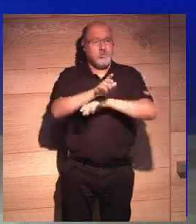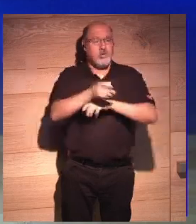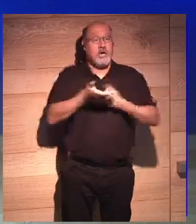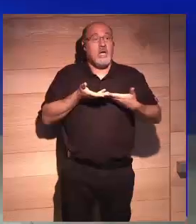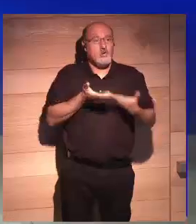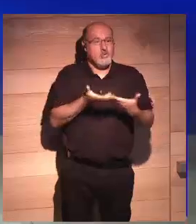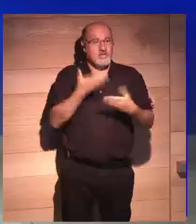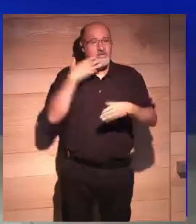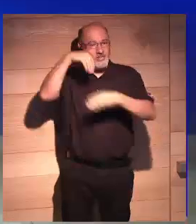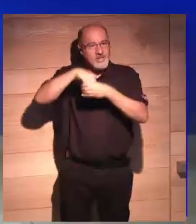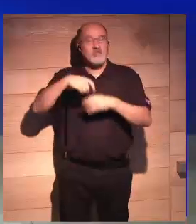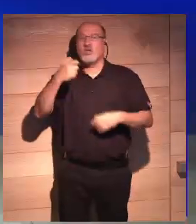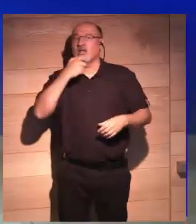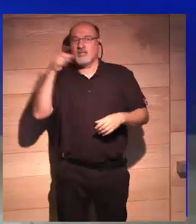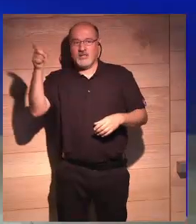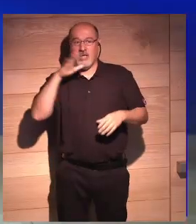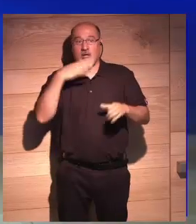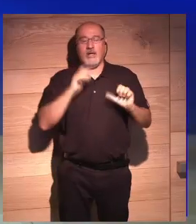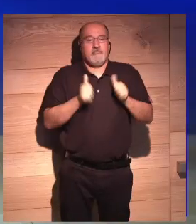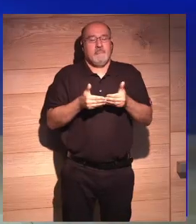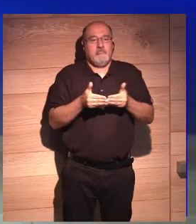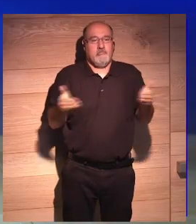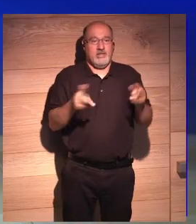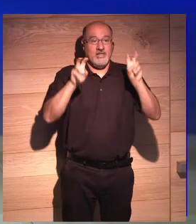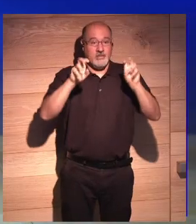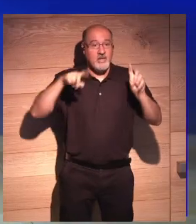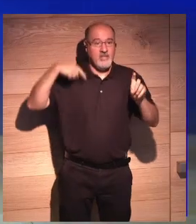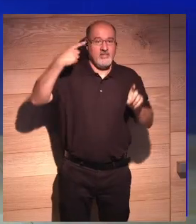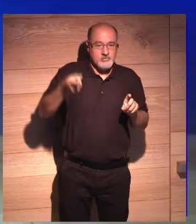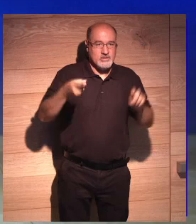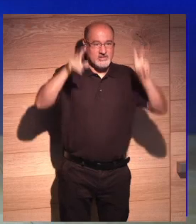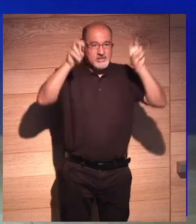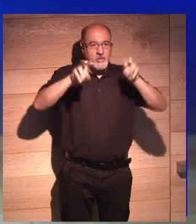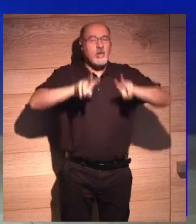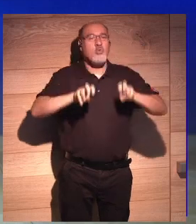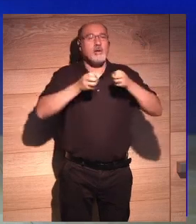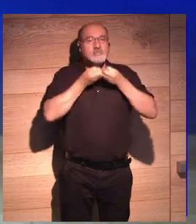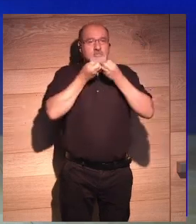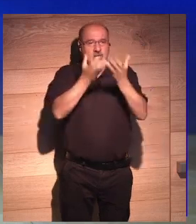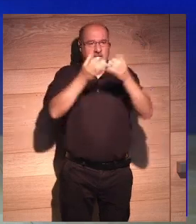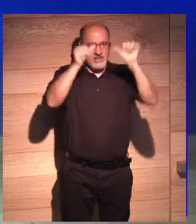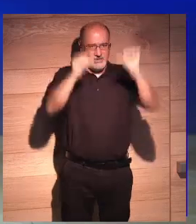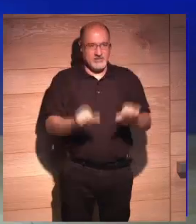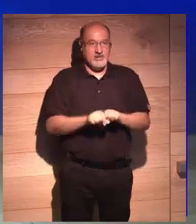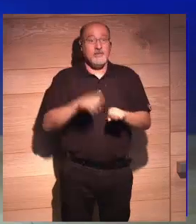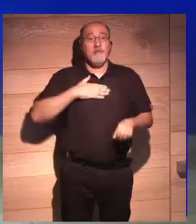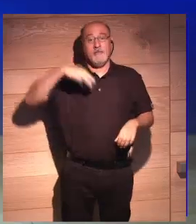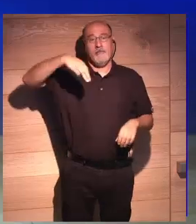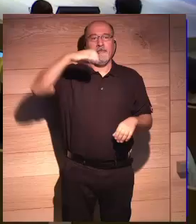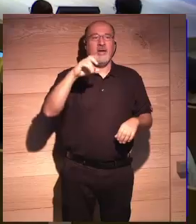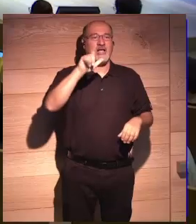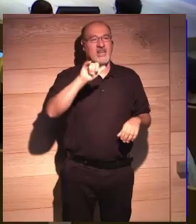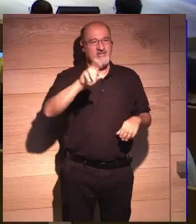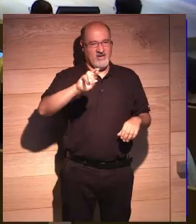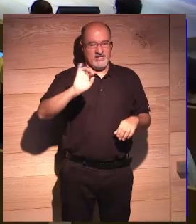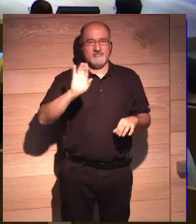opportunities that the UK is offering in this area. Let's start with this brief introduction, and then we will deal with new